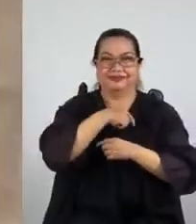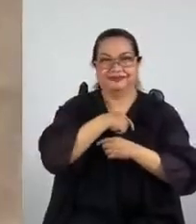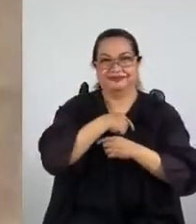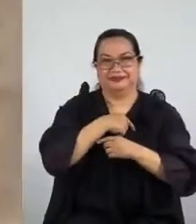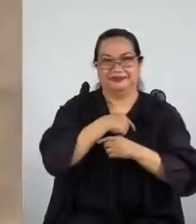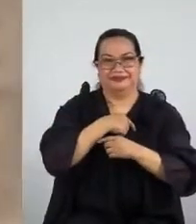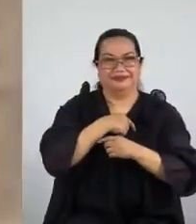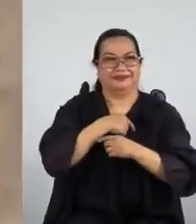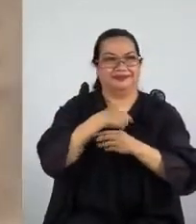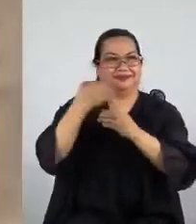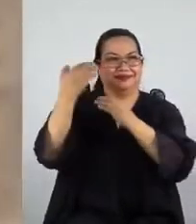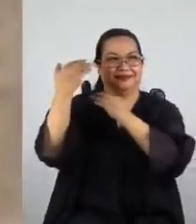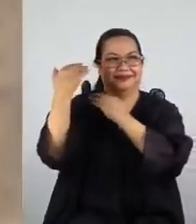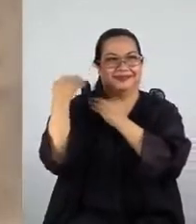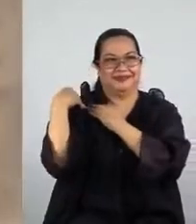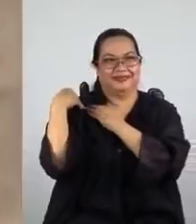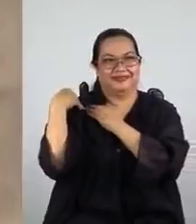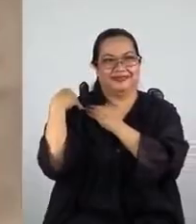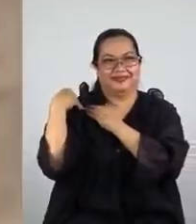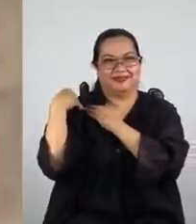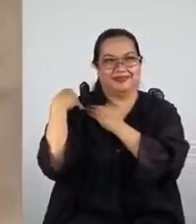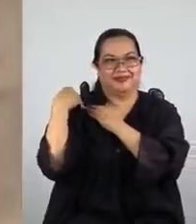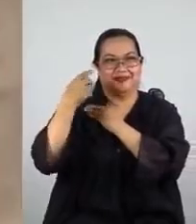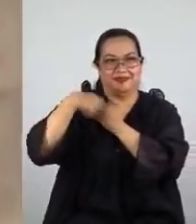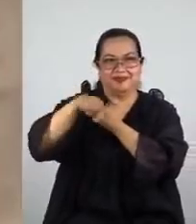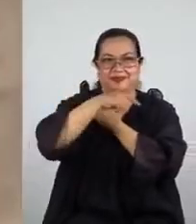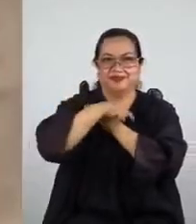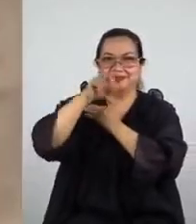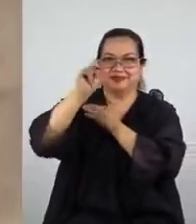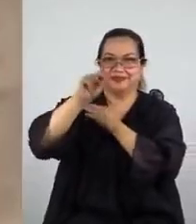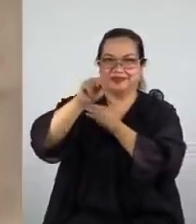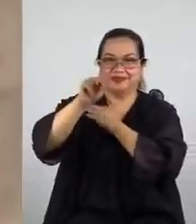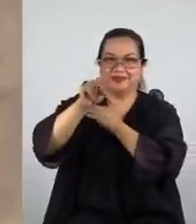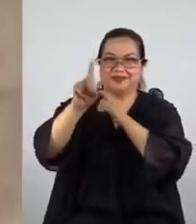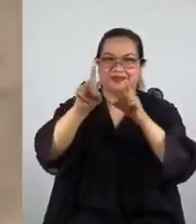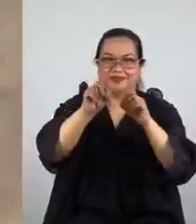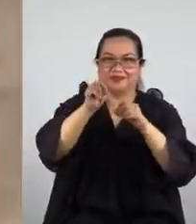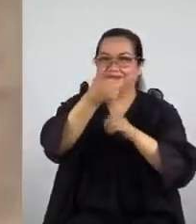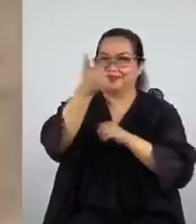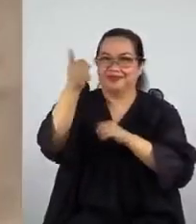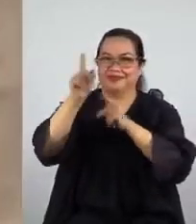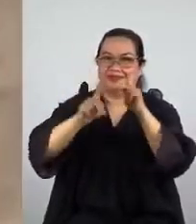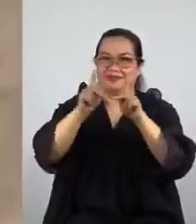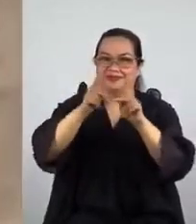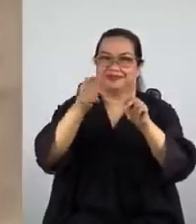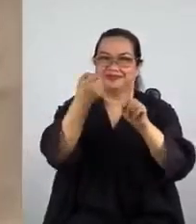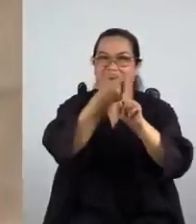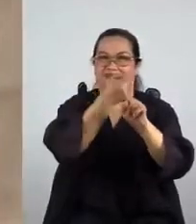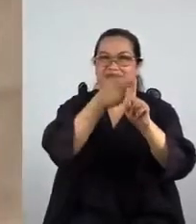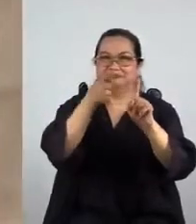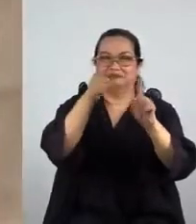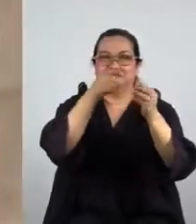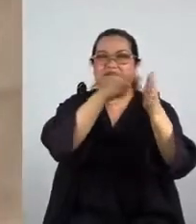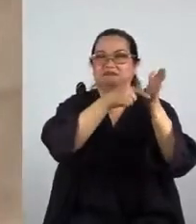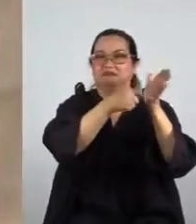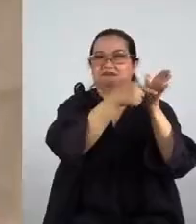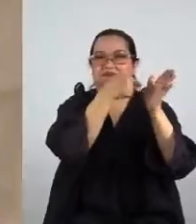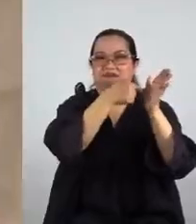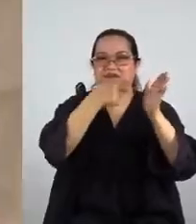a responsibility that we have to do, otherwise people will criticize us.